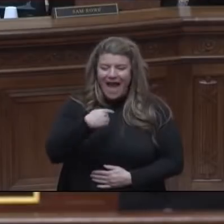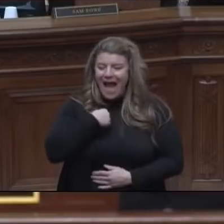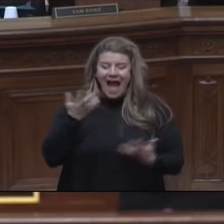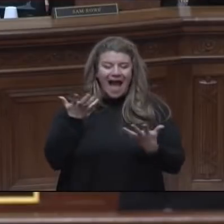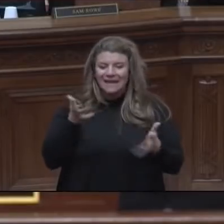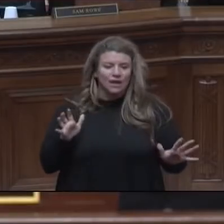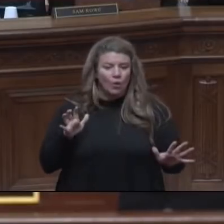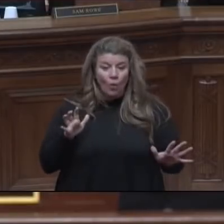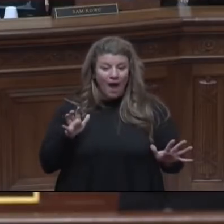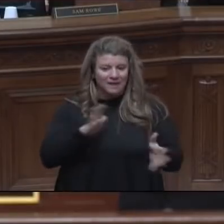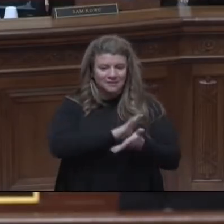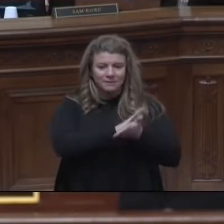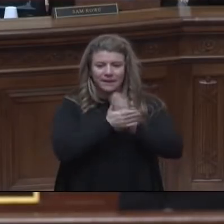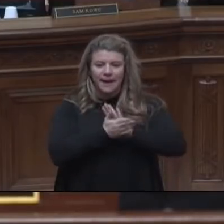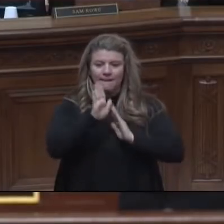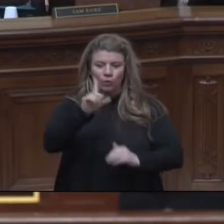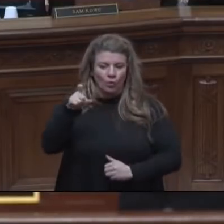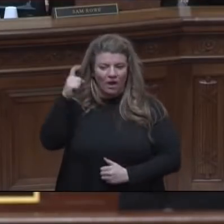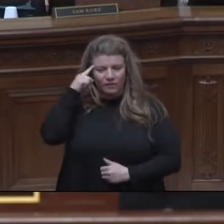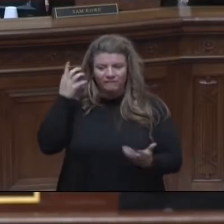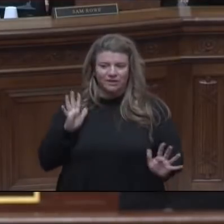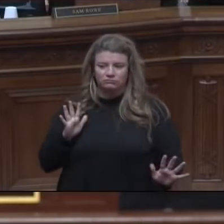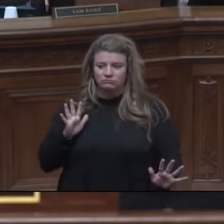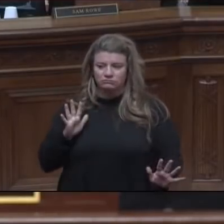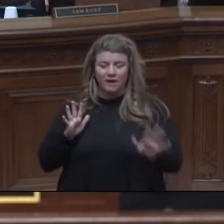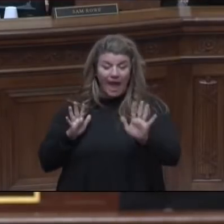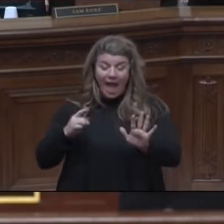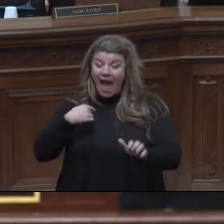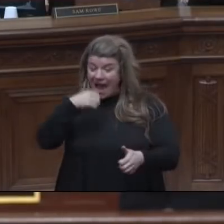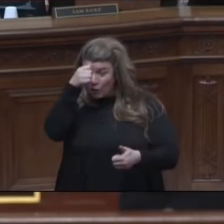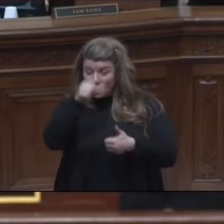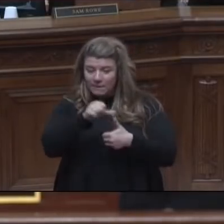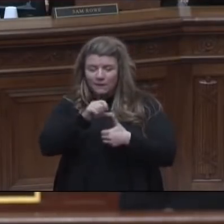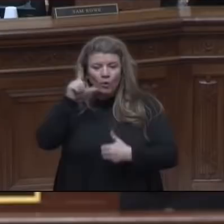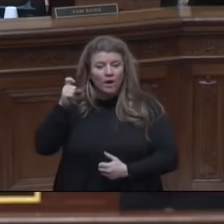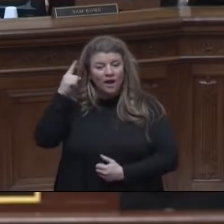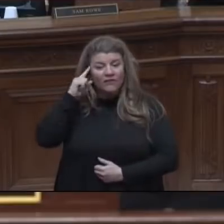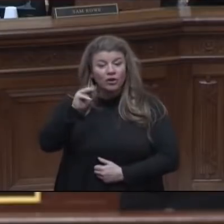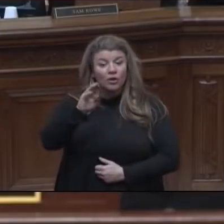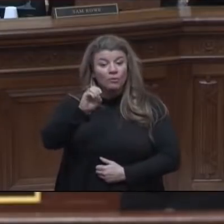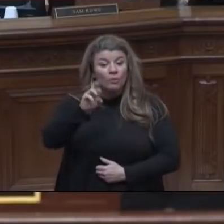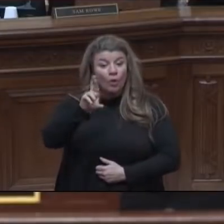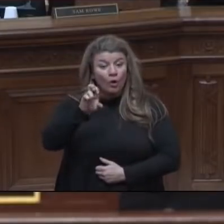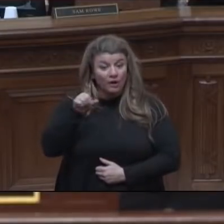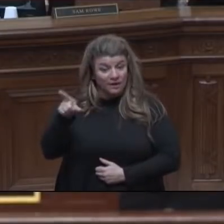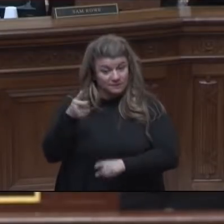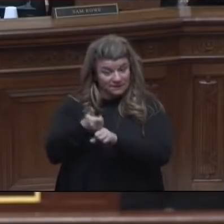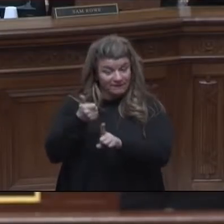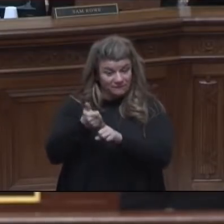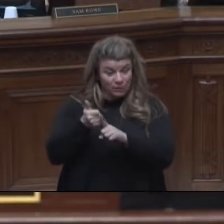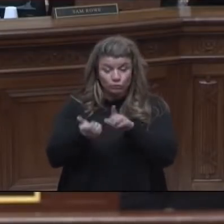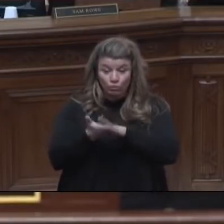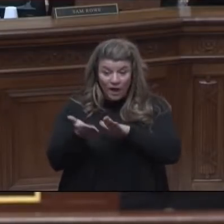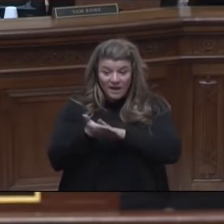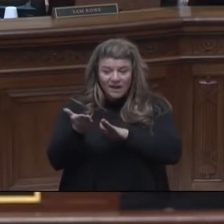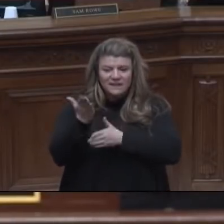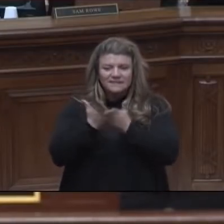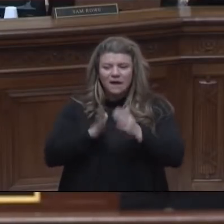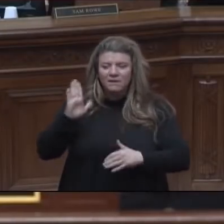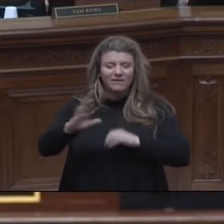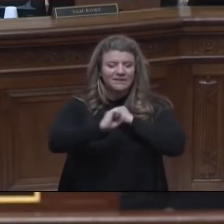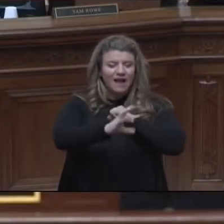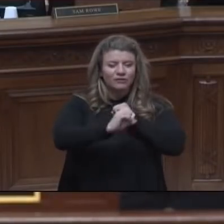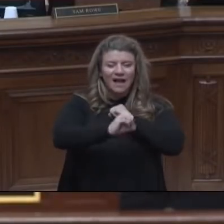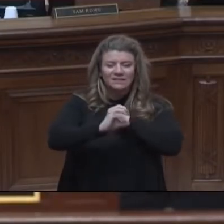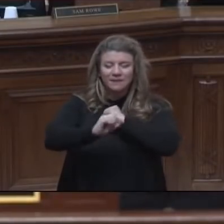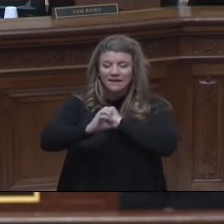want to just be your governor. I can remember when Governor Moore was running, and in some of his ads, you